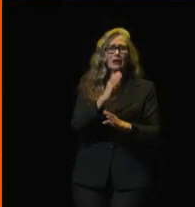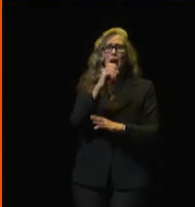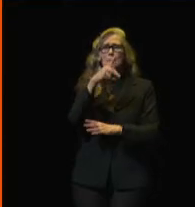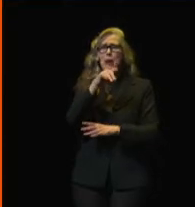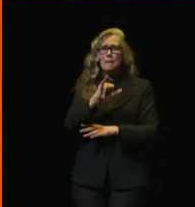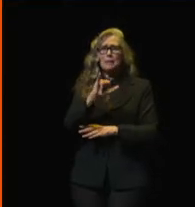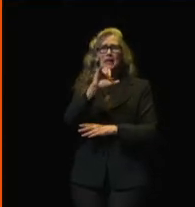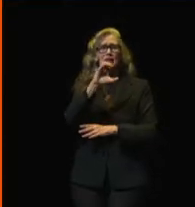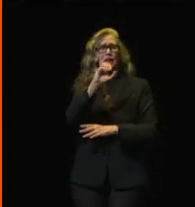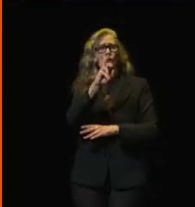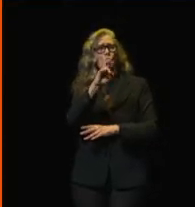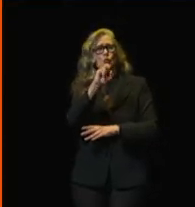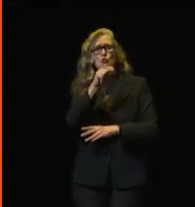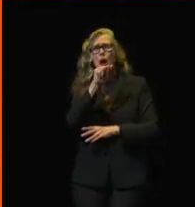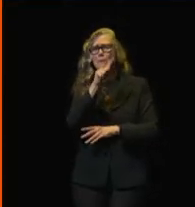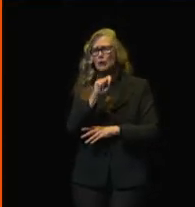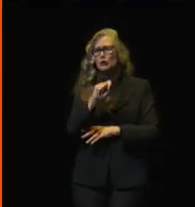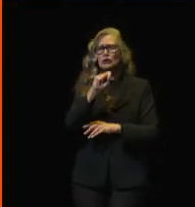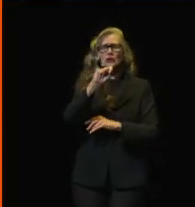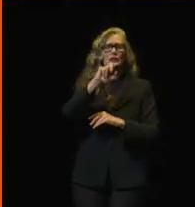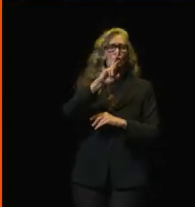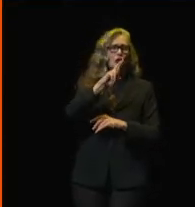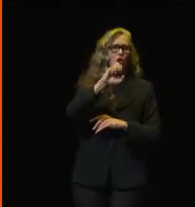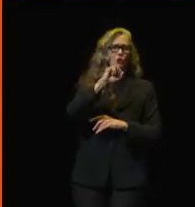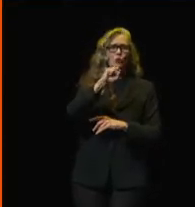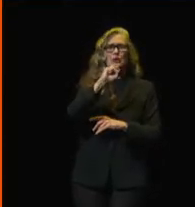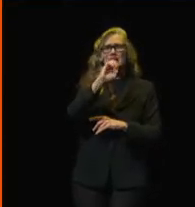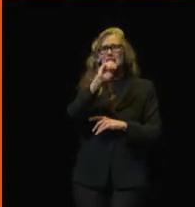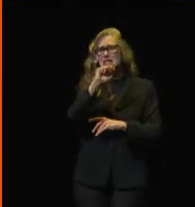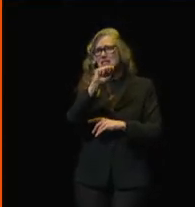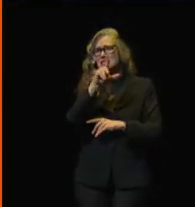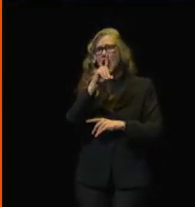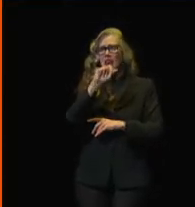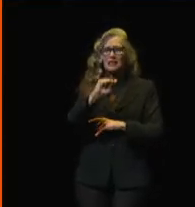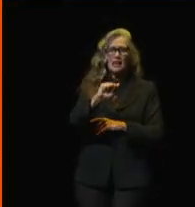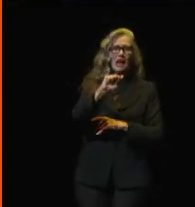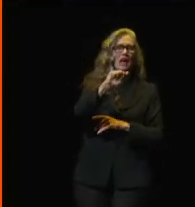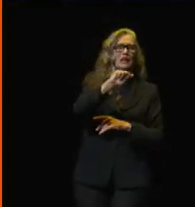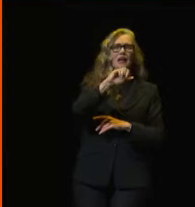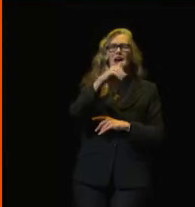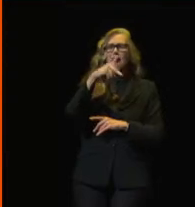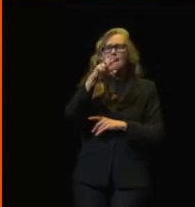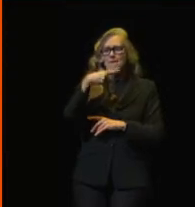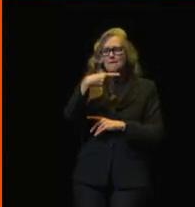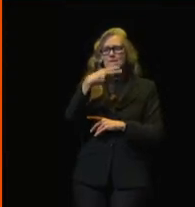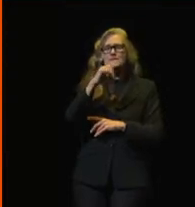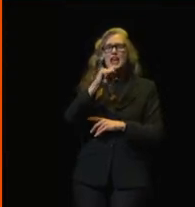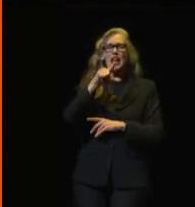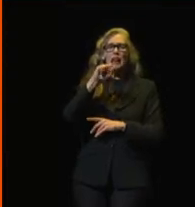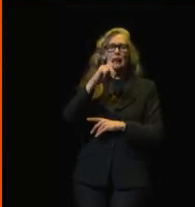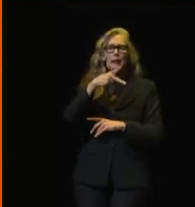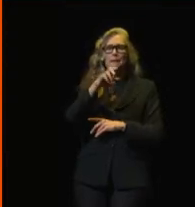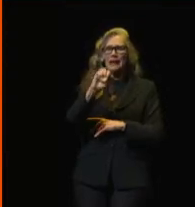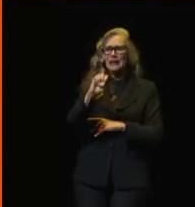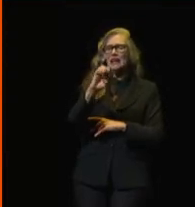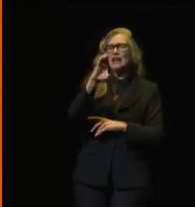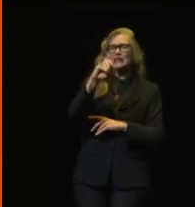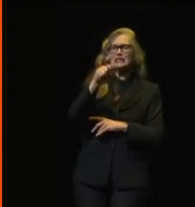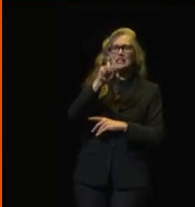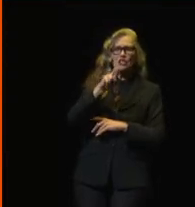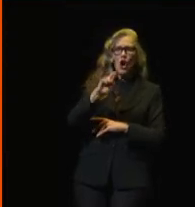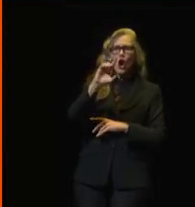Mario, Robert, Izzy, Rosalba, Andrea, Isai, Philippa, Patty, Pablo, Billy, Cesar, David,